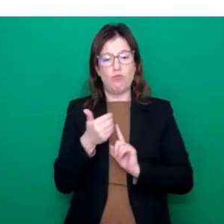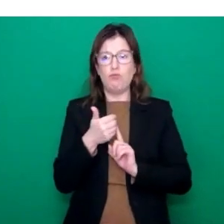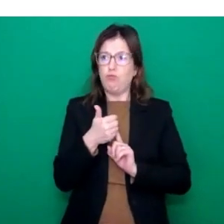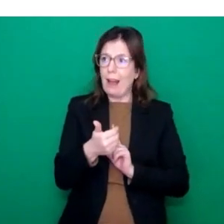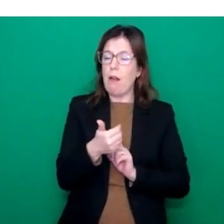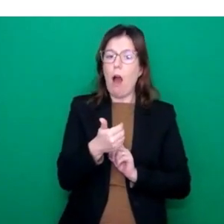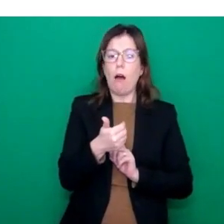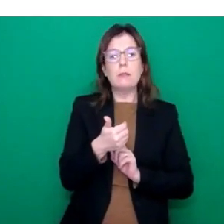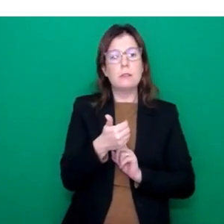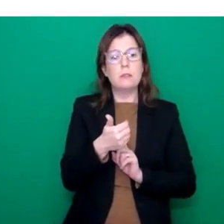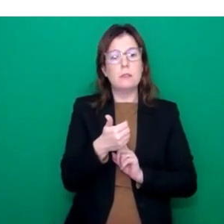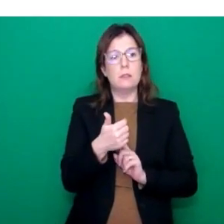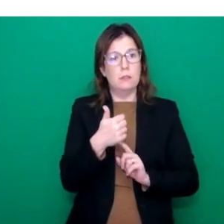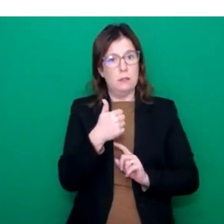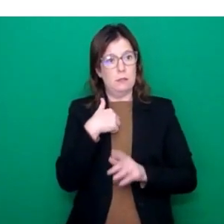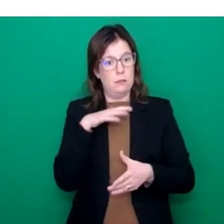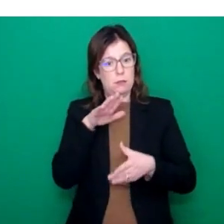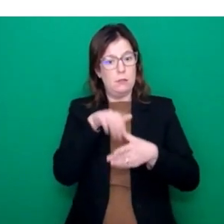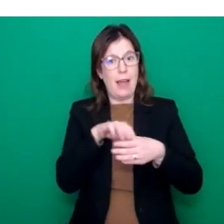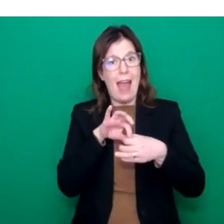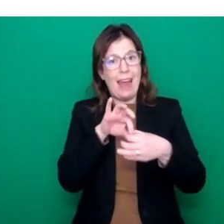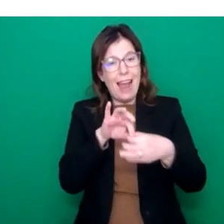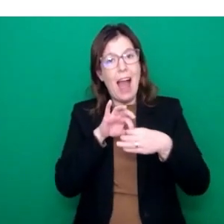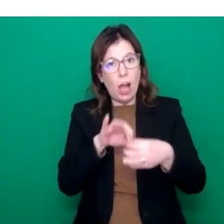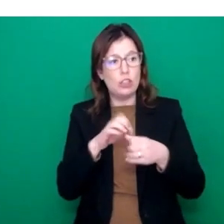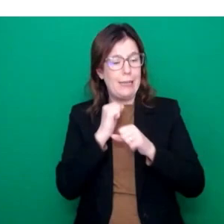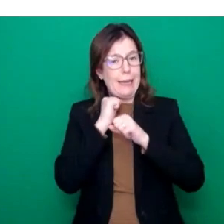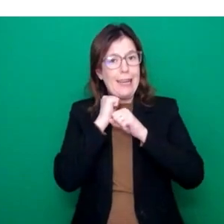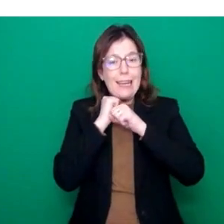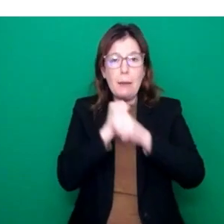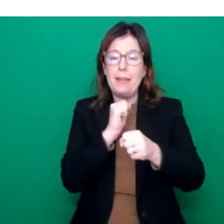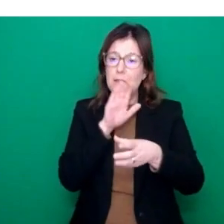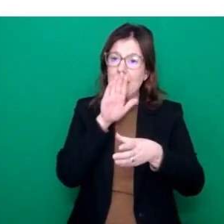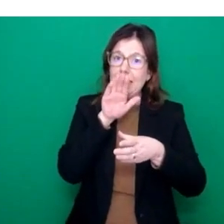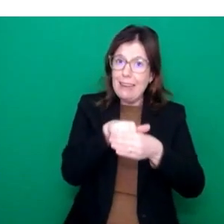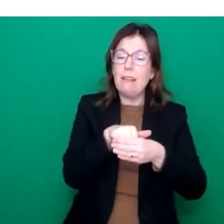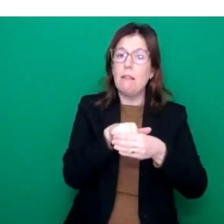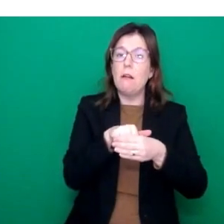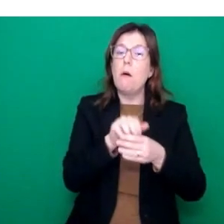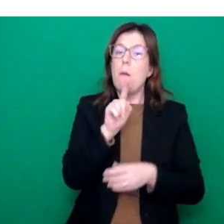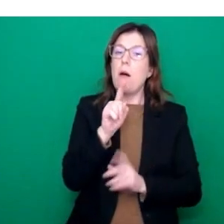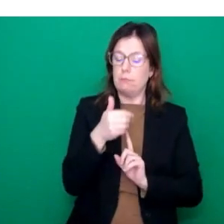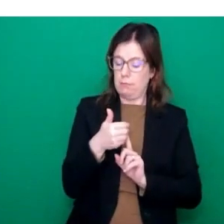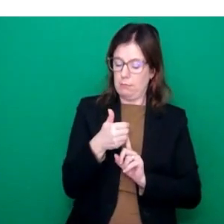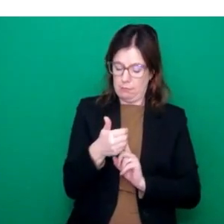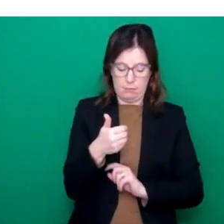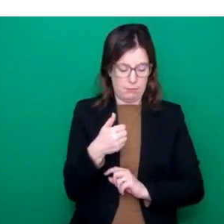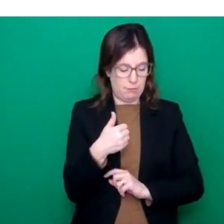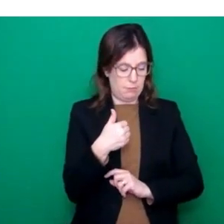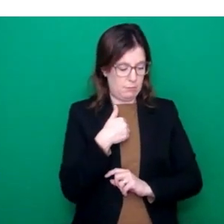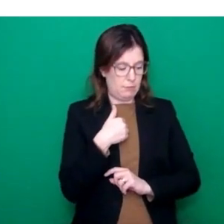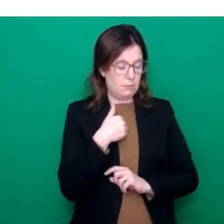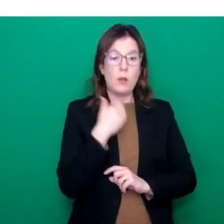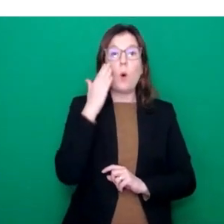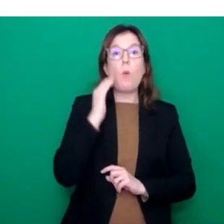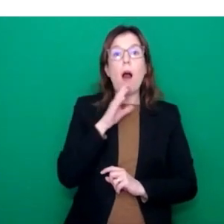think, for me to engage with those pieces of work and commit to being part of that, but also recognising, I may, as a white